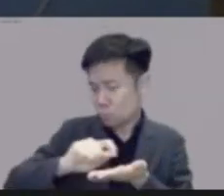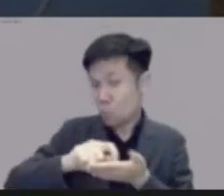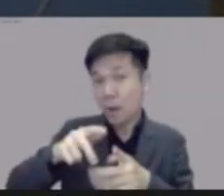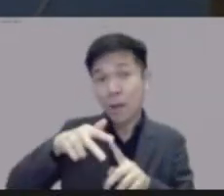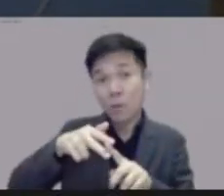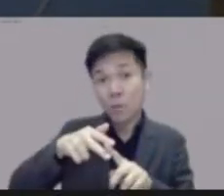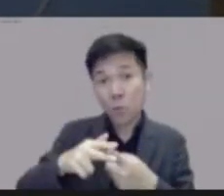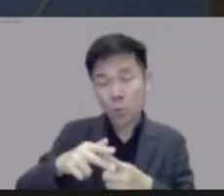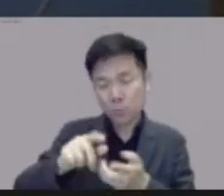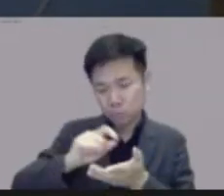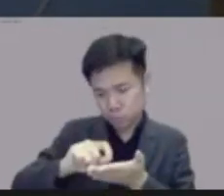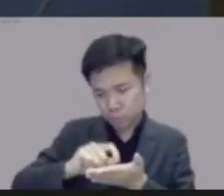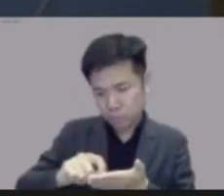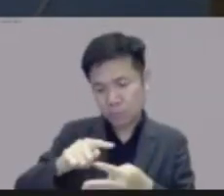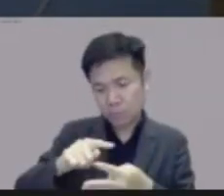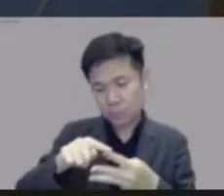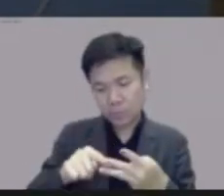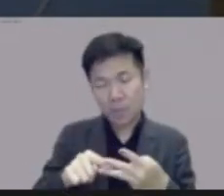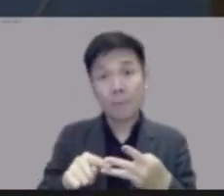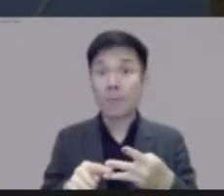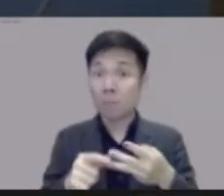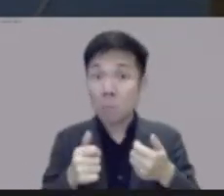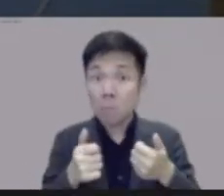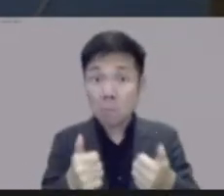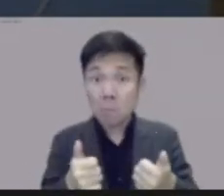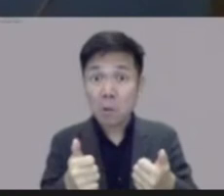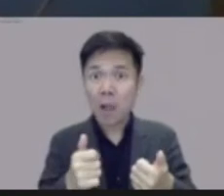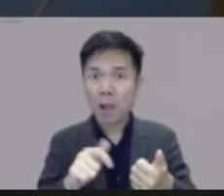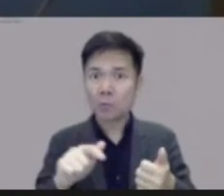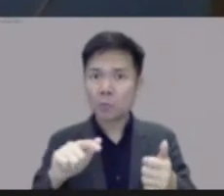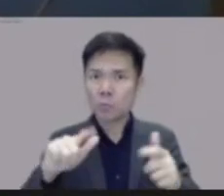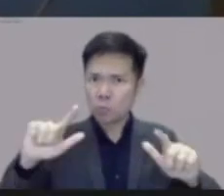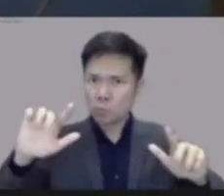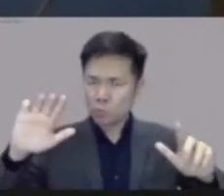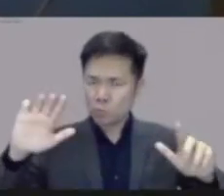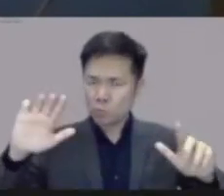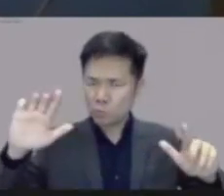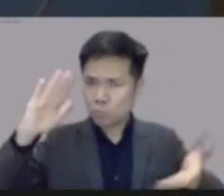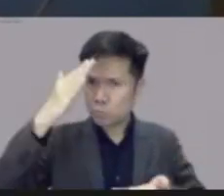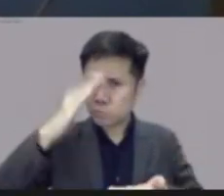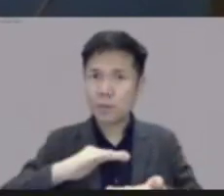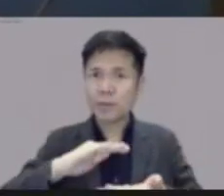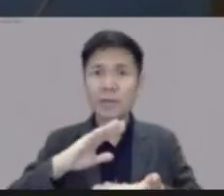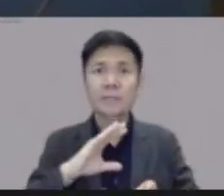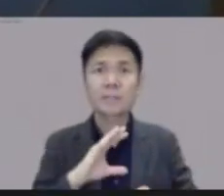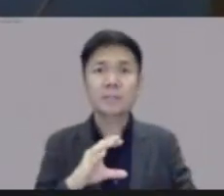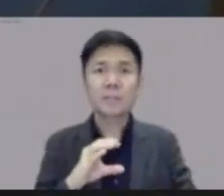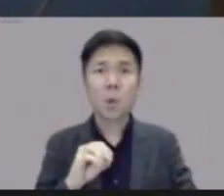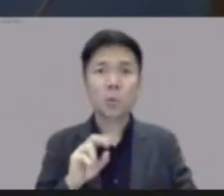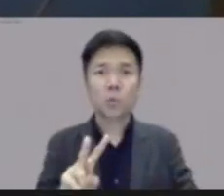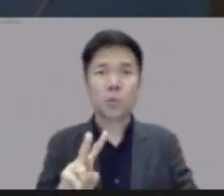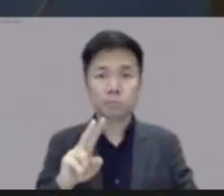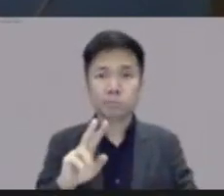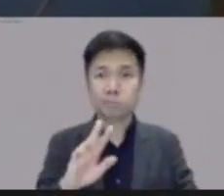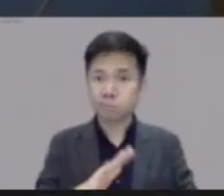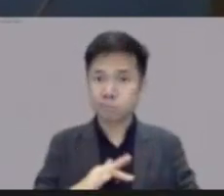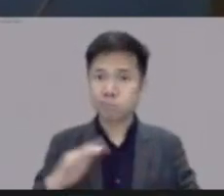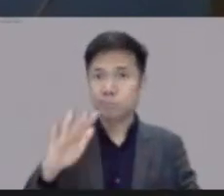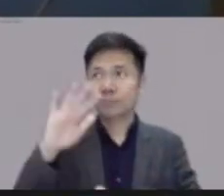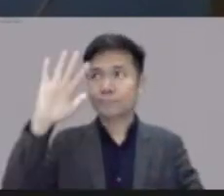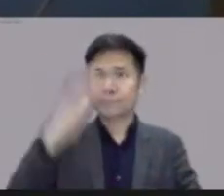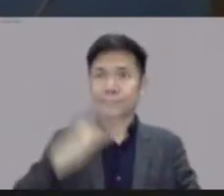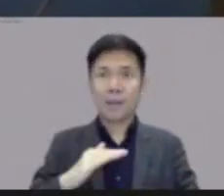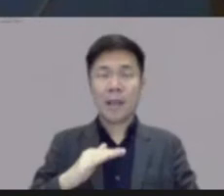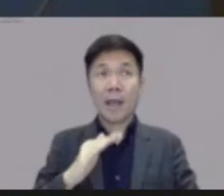for taking effect effective steps to reduce emissions boost adaptation and improve air quality